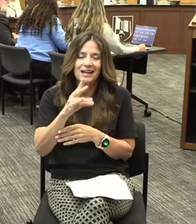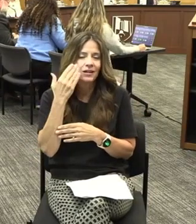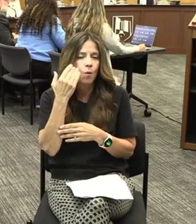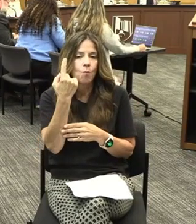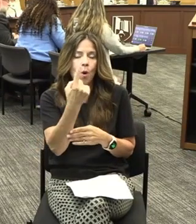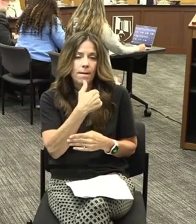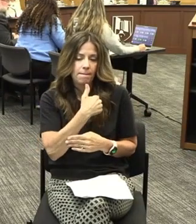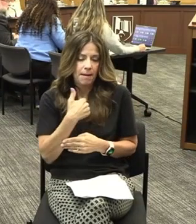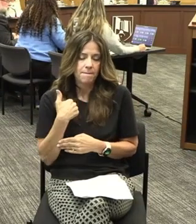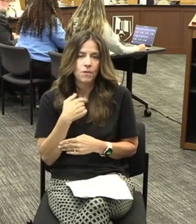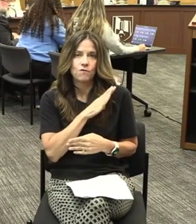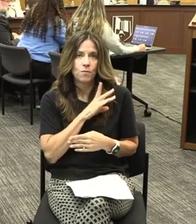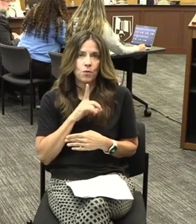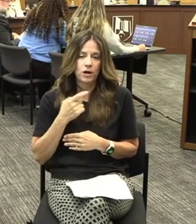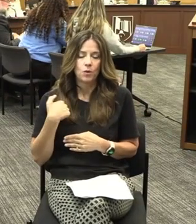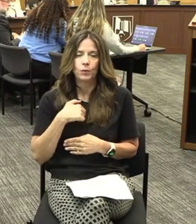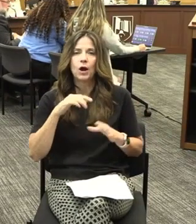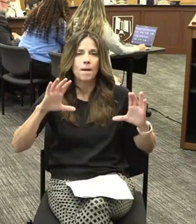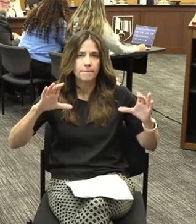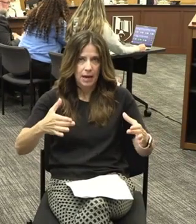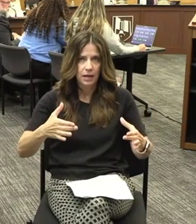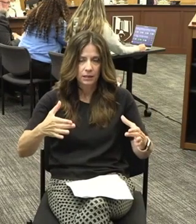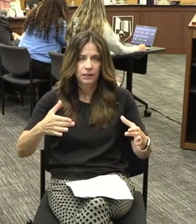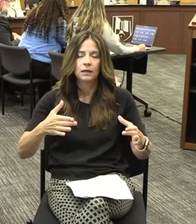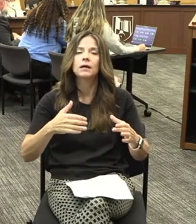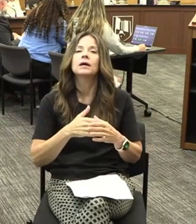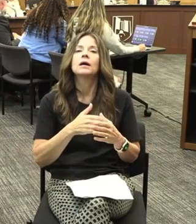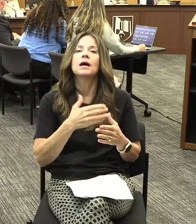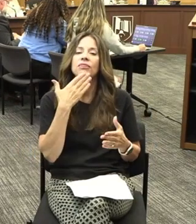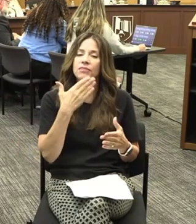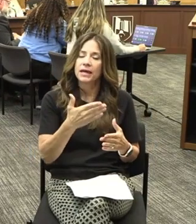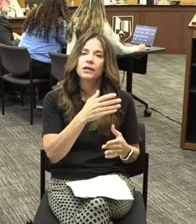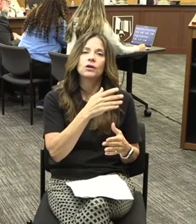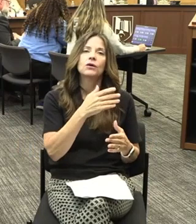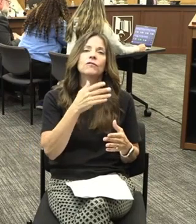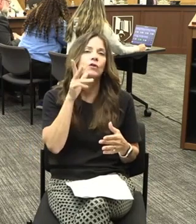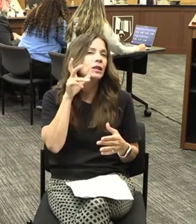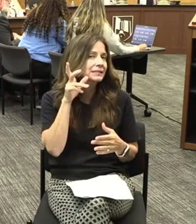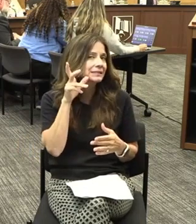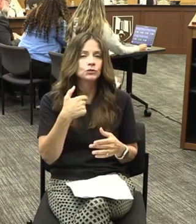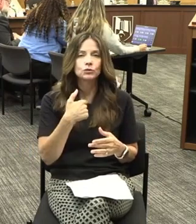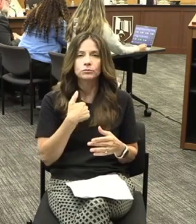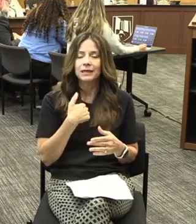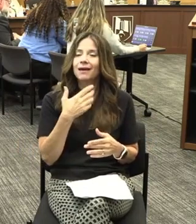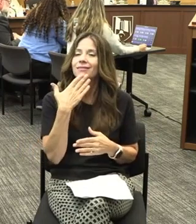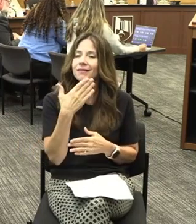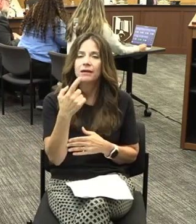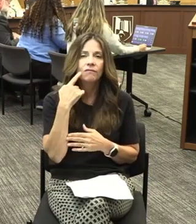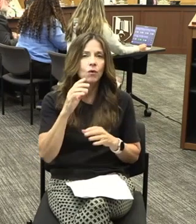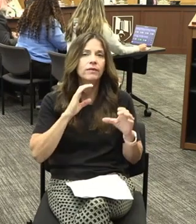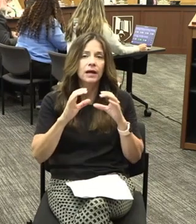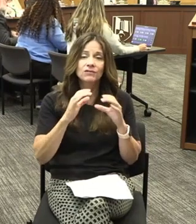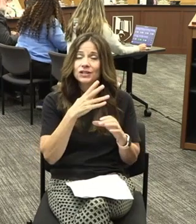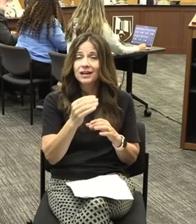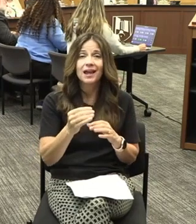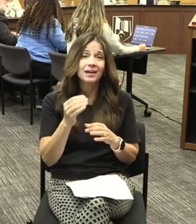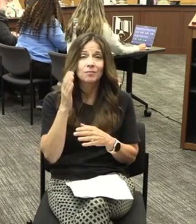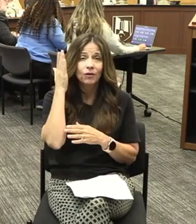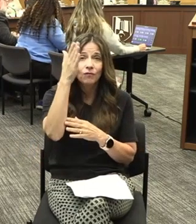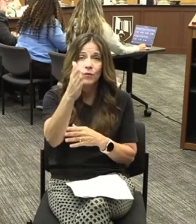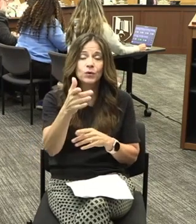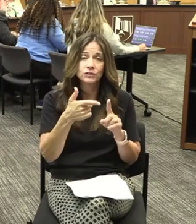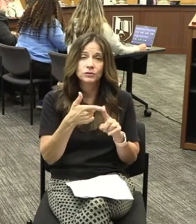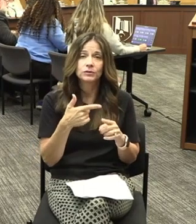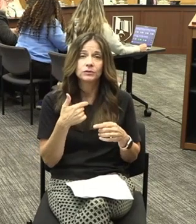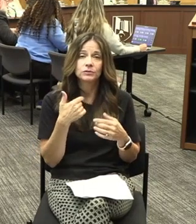board and we are a body. So to my fellow trustees, thank you for listening to me. Thank you for the conversation. And I'm looking forward to being a yes vote on this